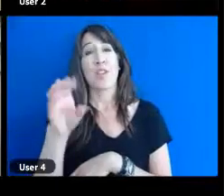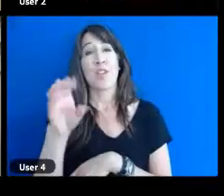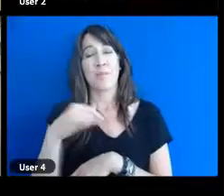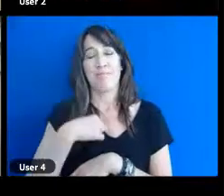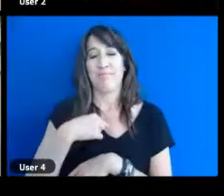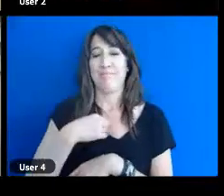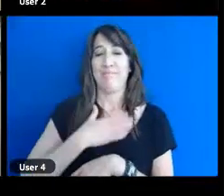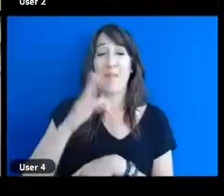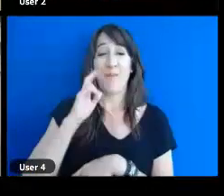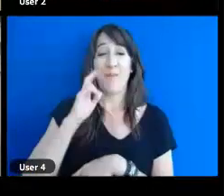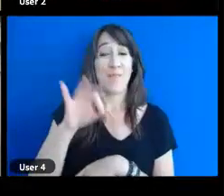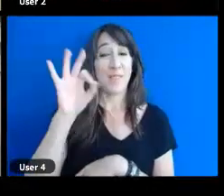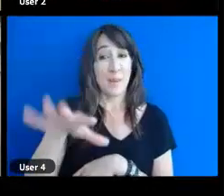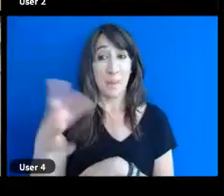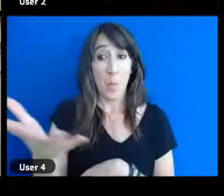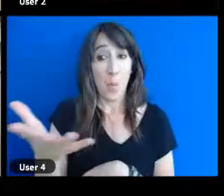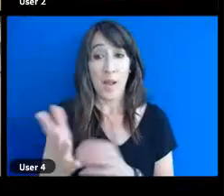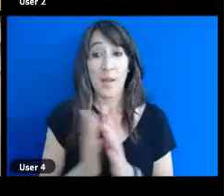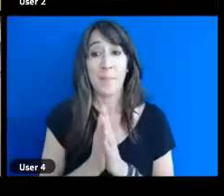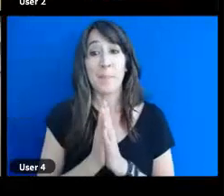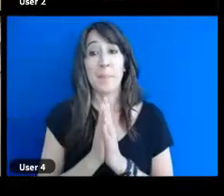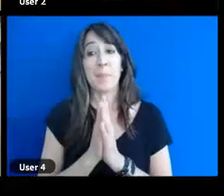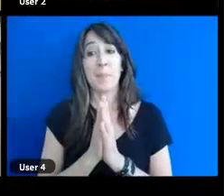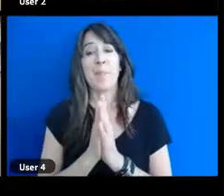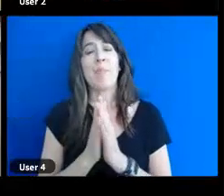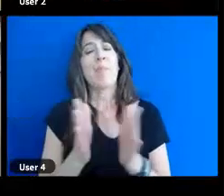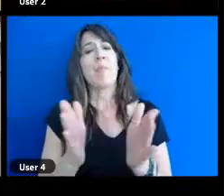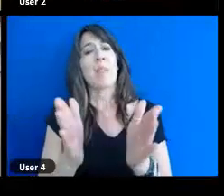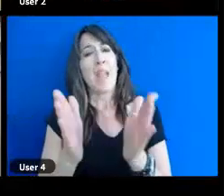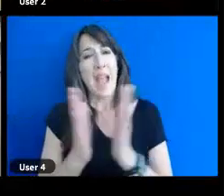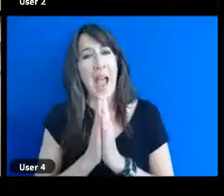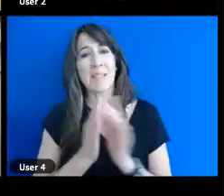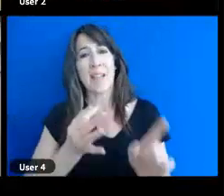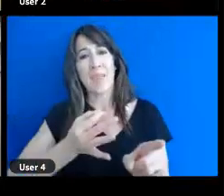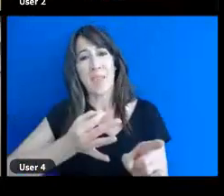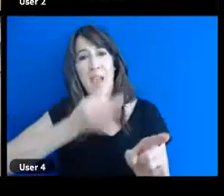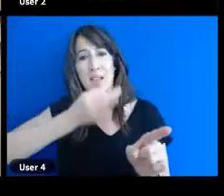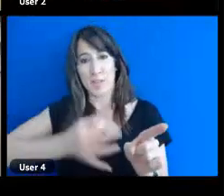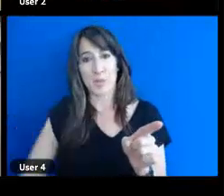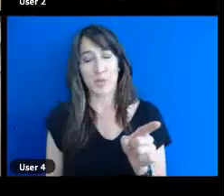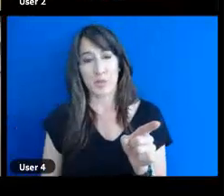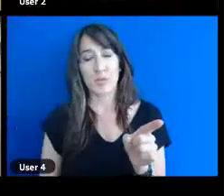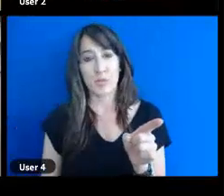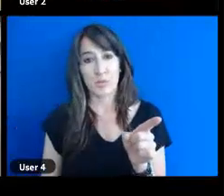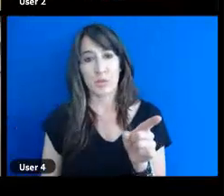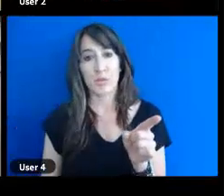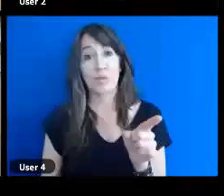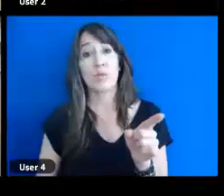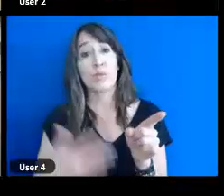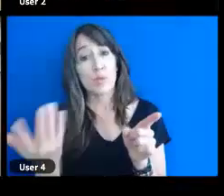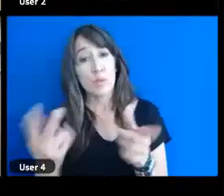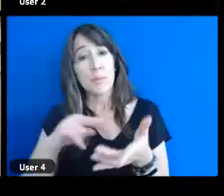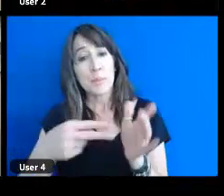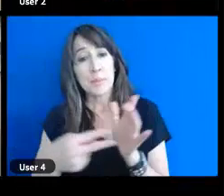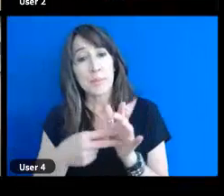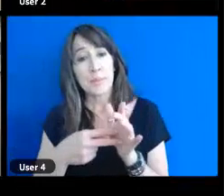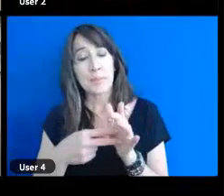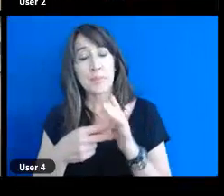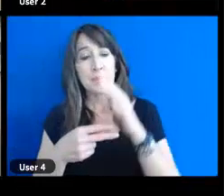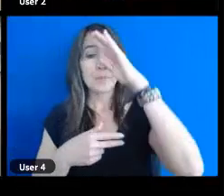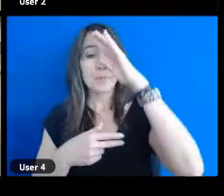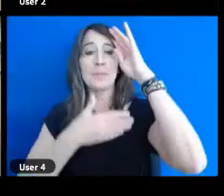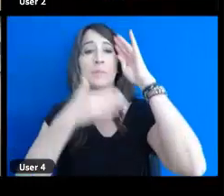fair to say it's one of Jamie's and my favorite tips. And that is really about asking the experts.